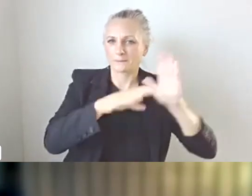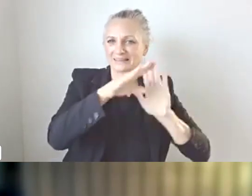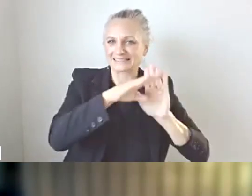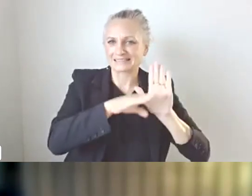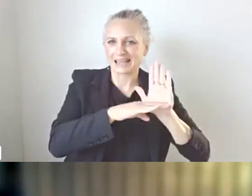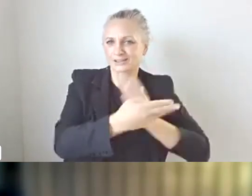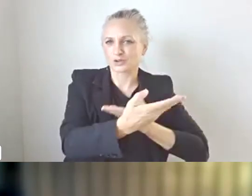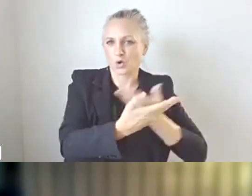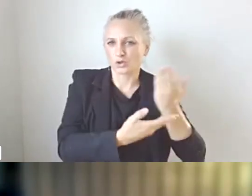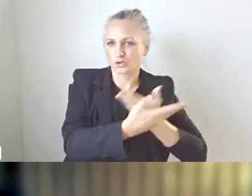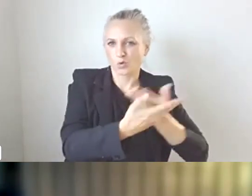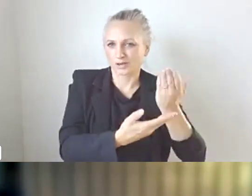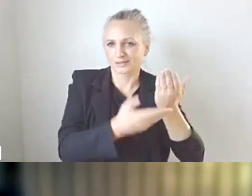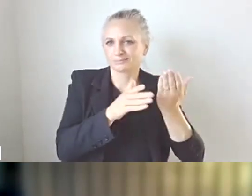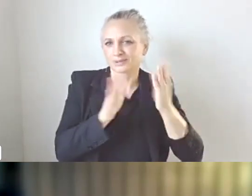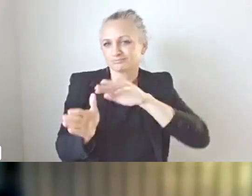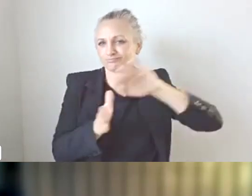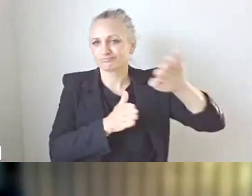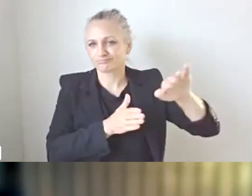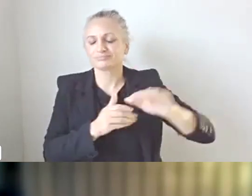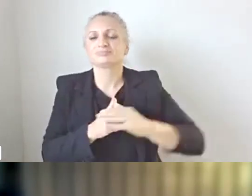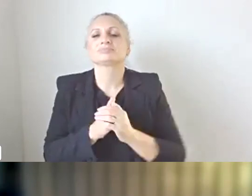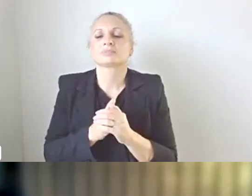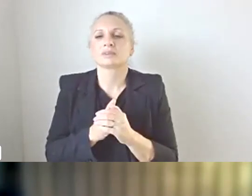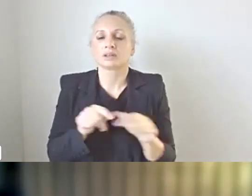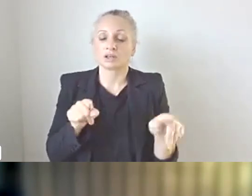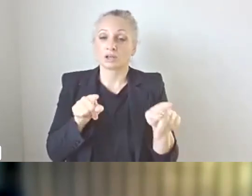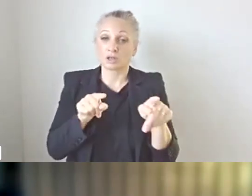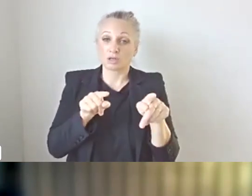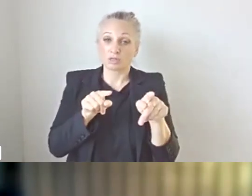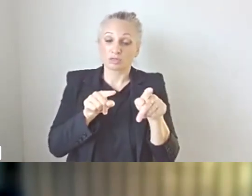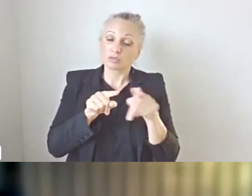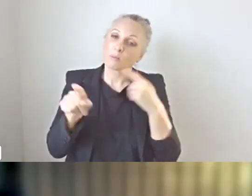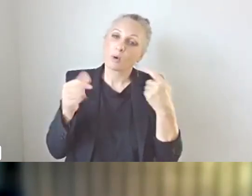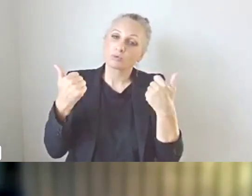The most success that I've seen in